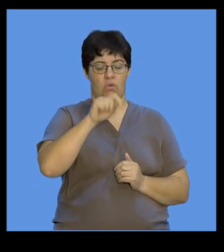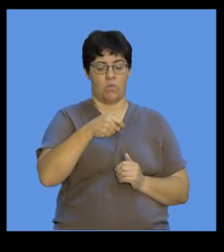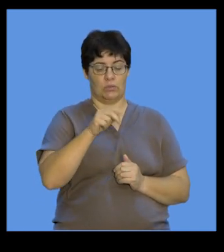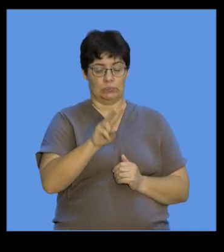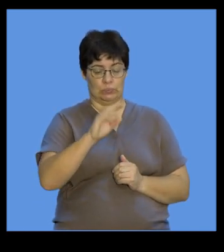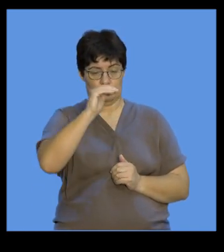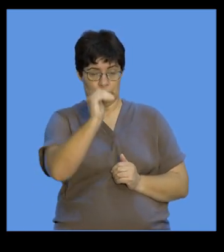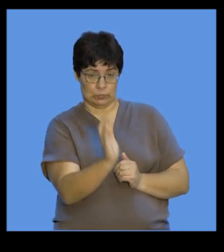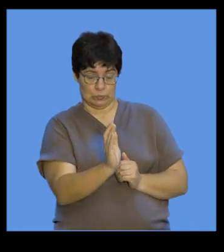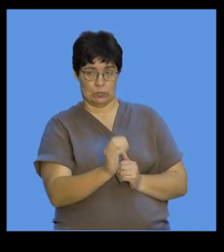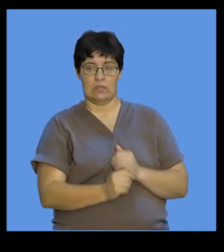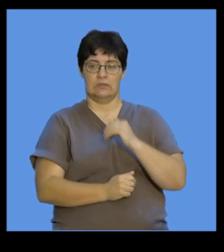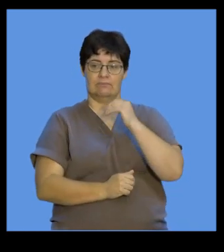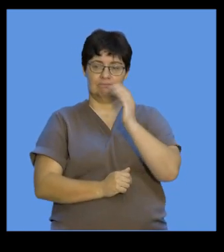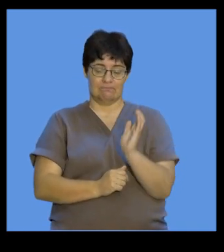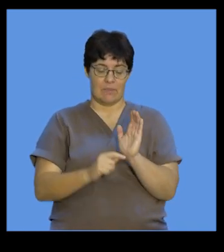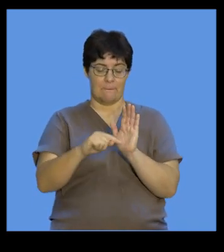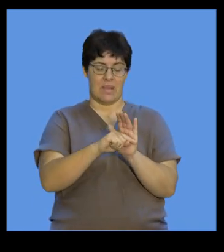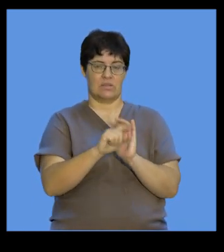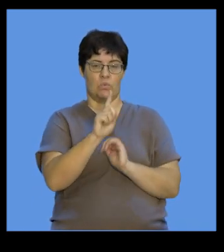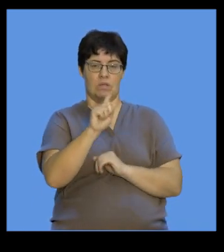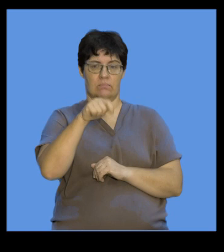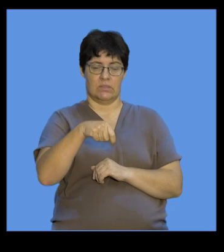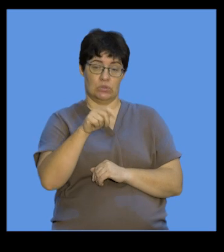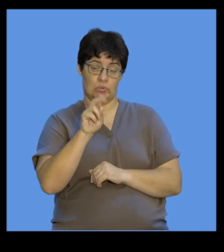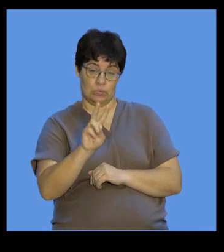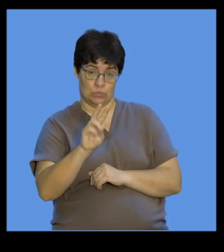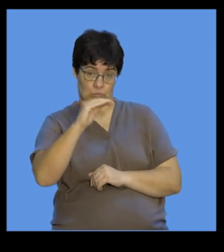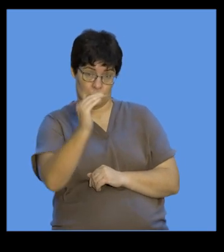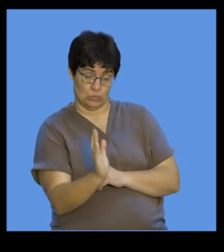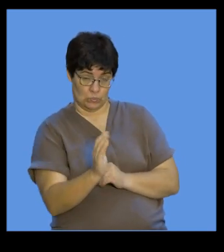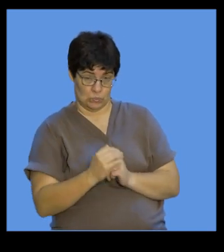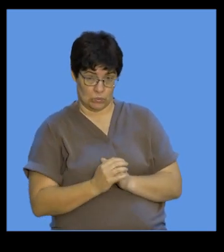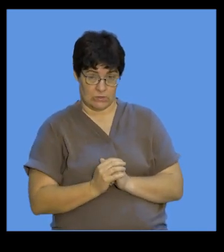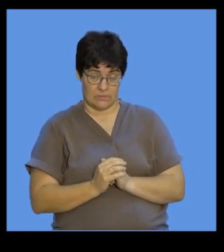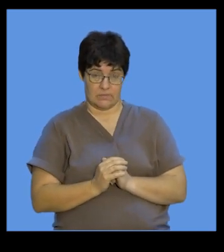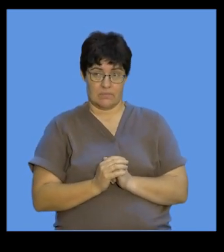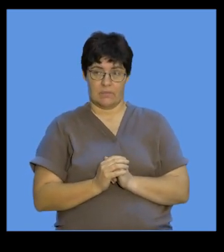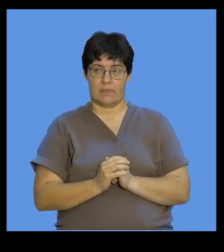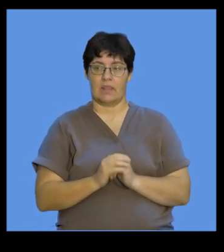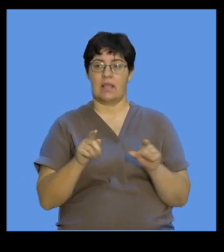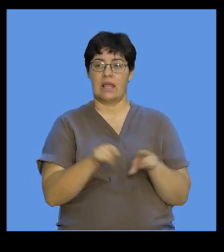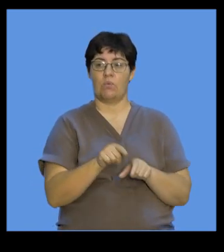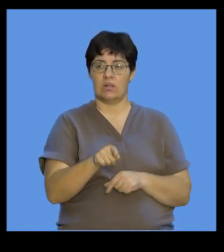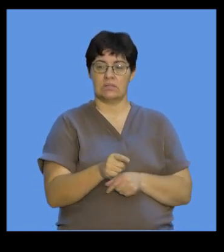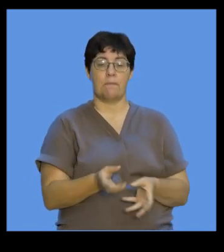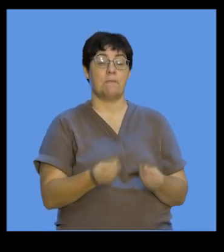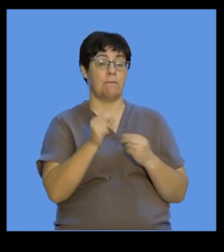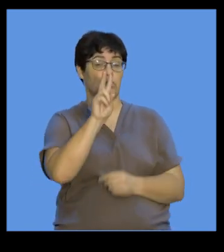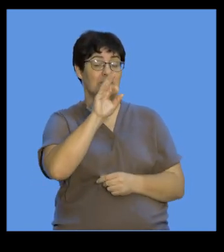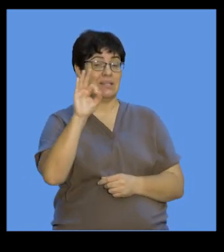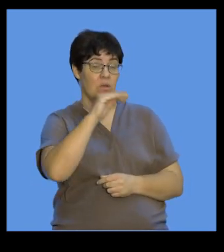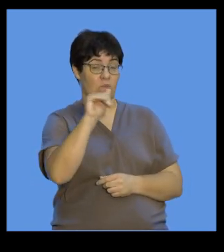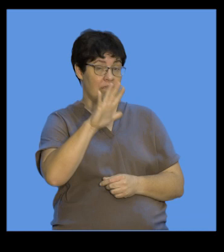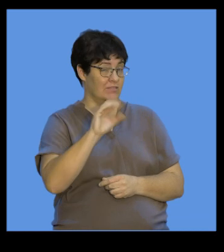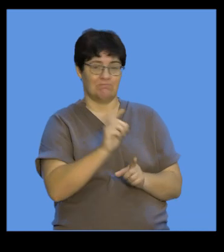0.2, and that is times by minus 1.2. And what do I get? Fraction,